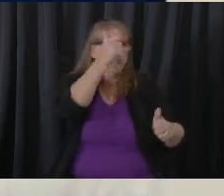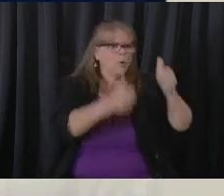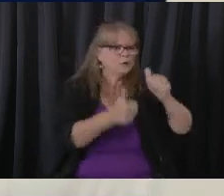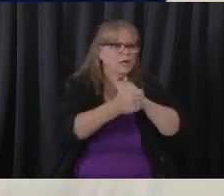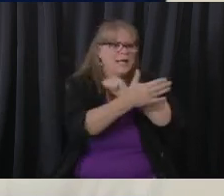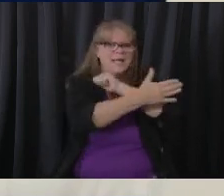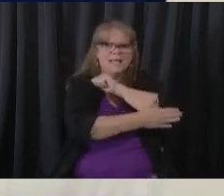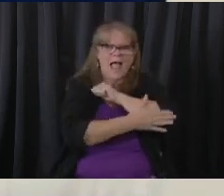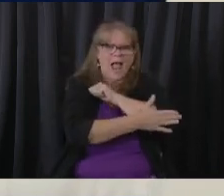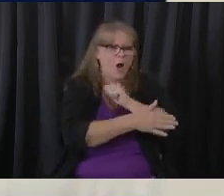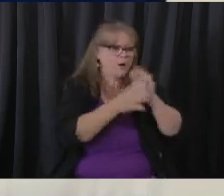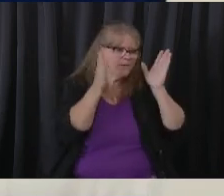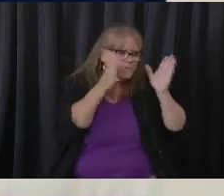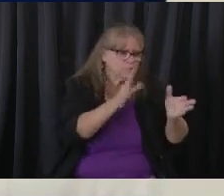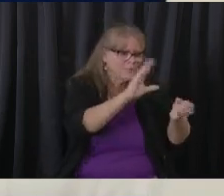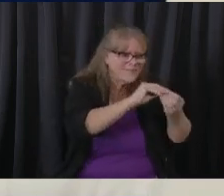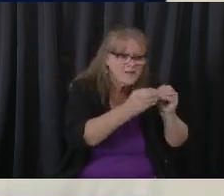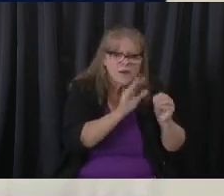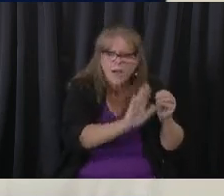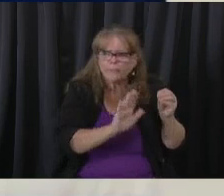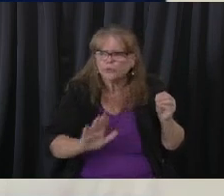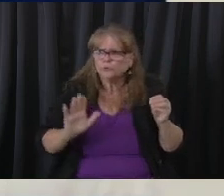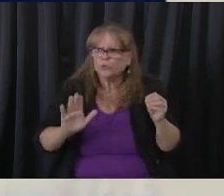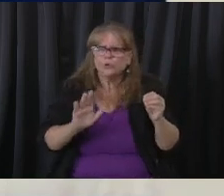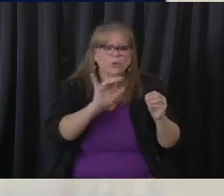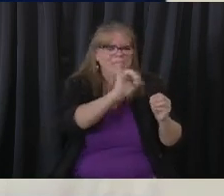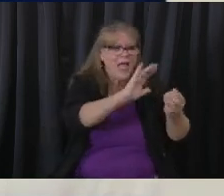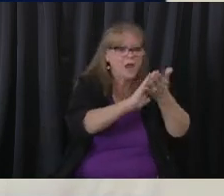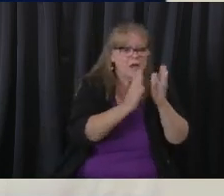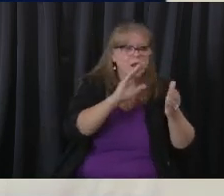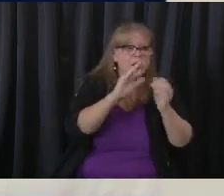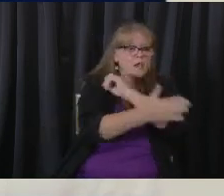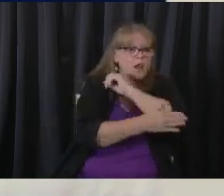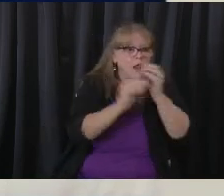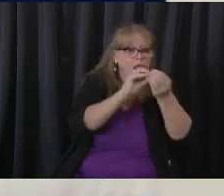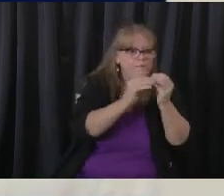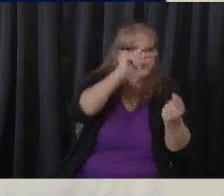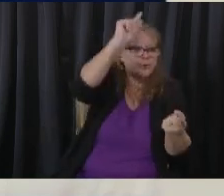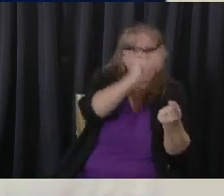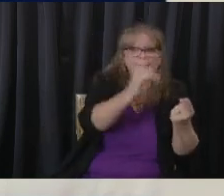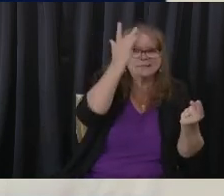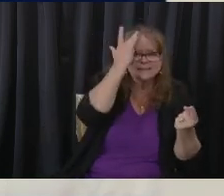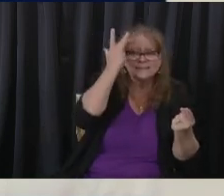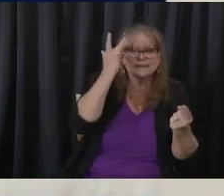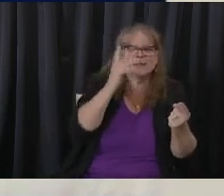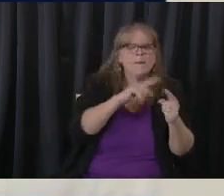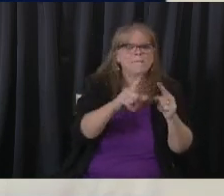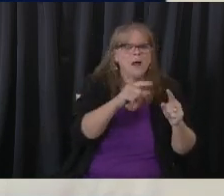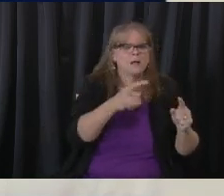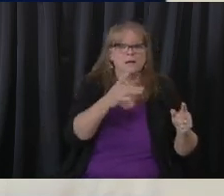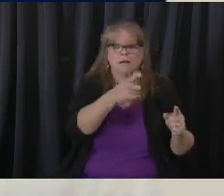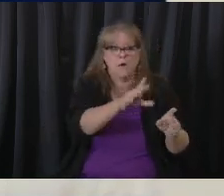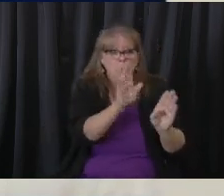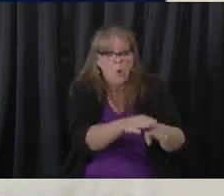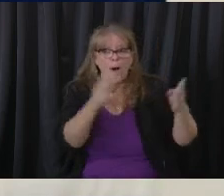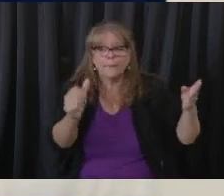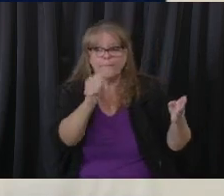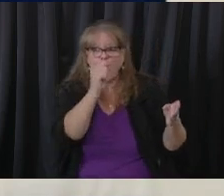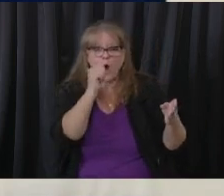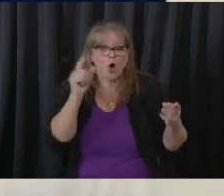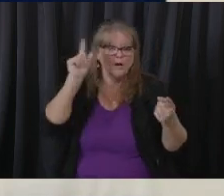have their bars open till 2 and they don't even have to have the mask wearing requirement. Other areas of the state, that's very important because the hospitalizations continue to go